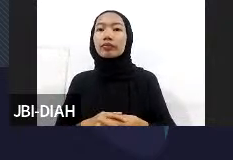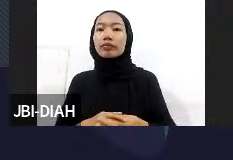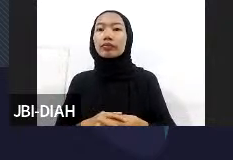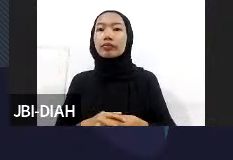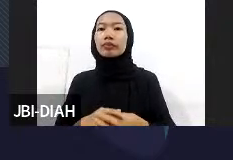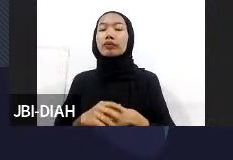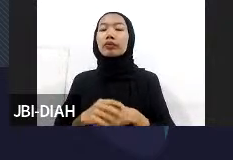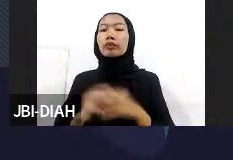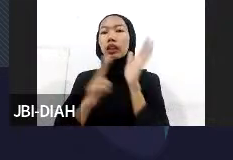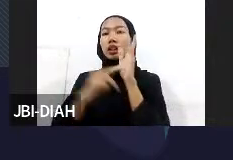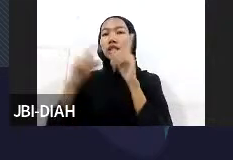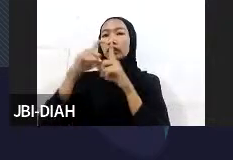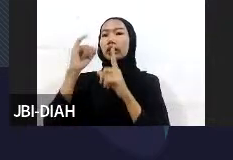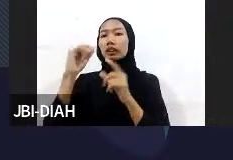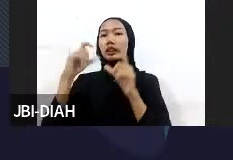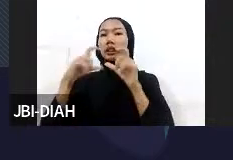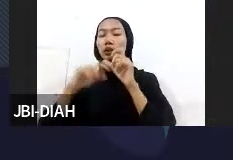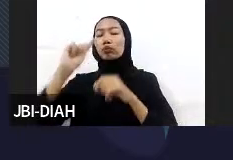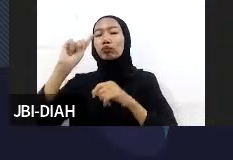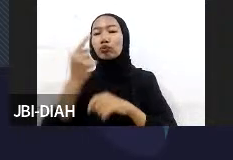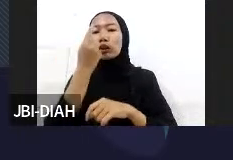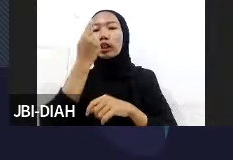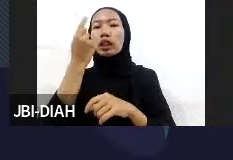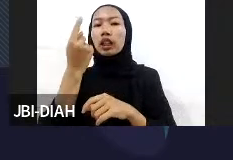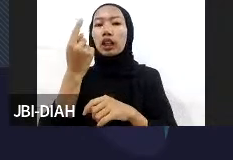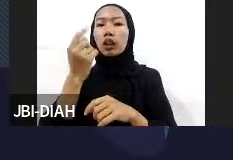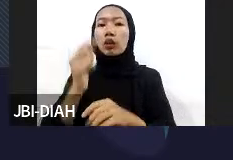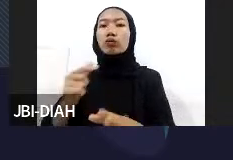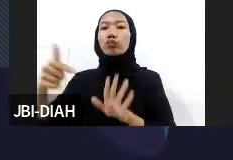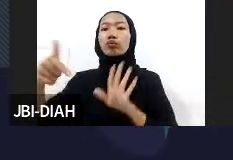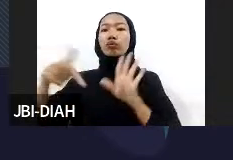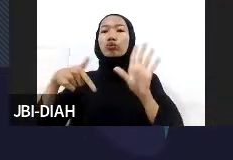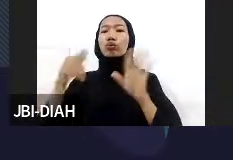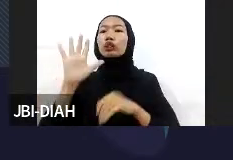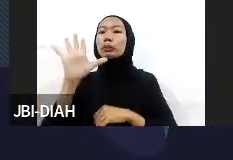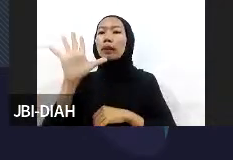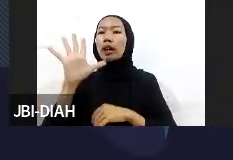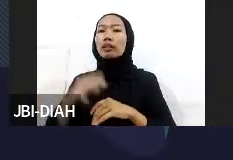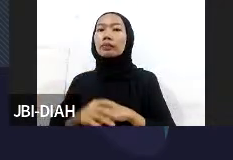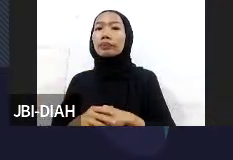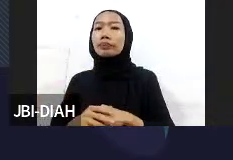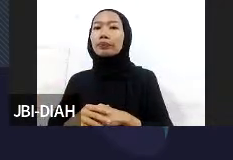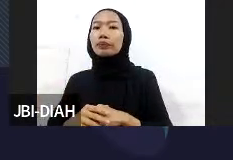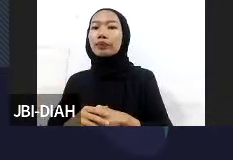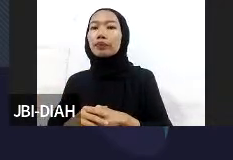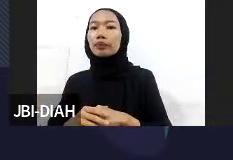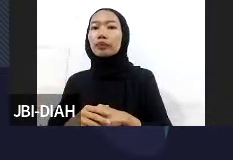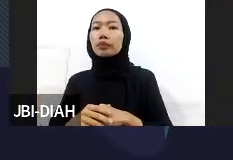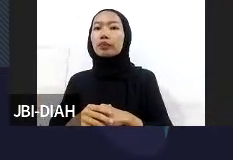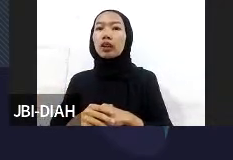But it was initiated and talked about by Gottfried in